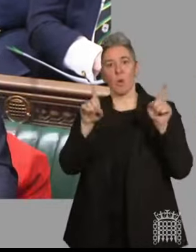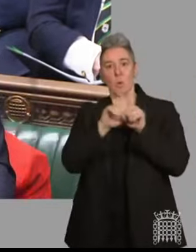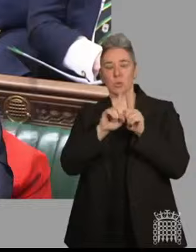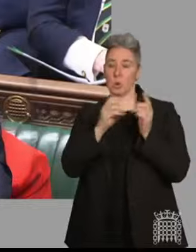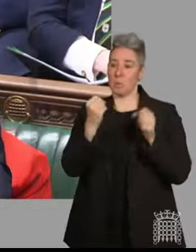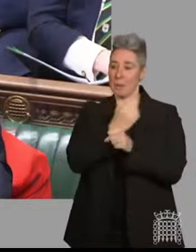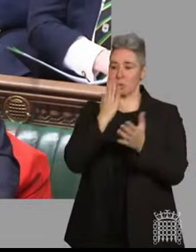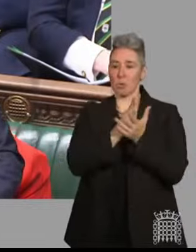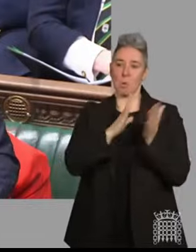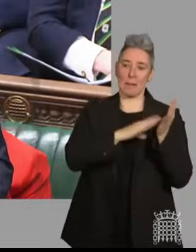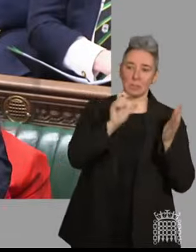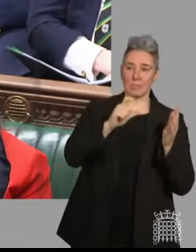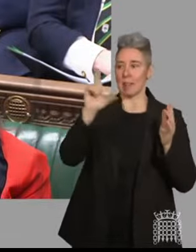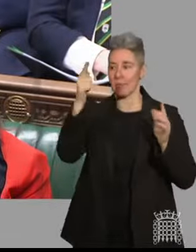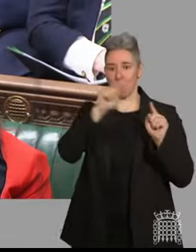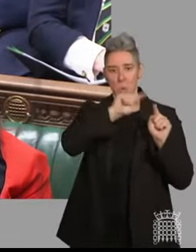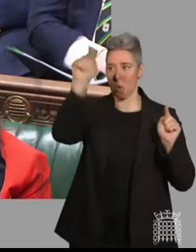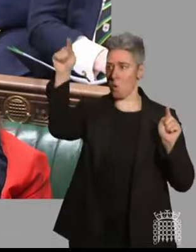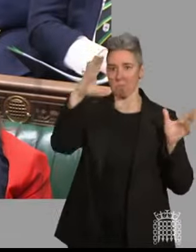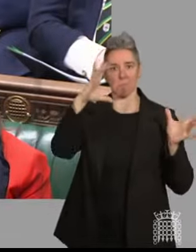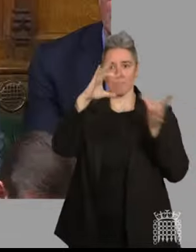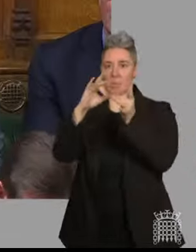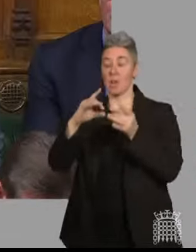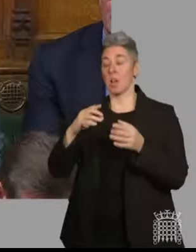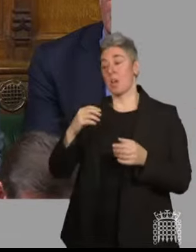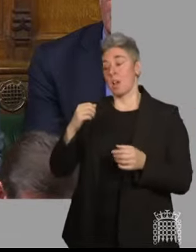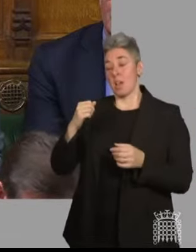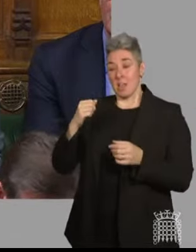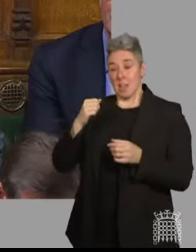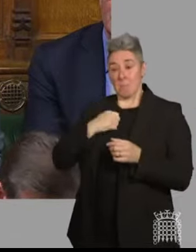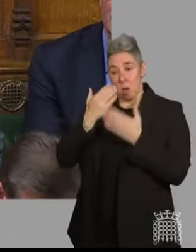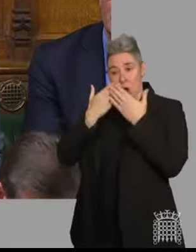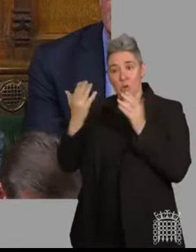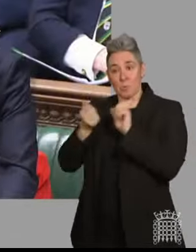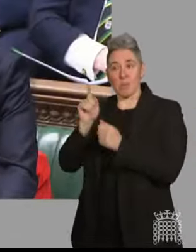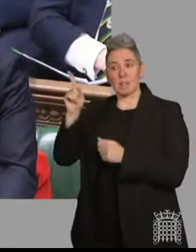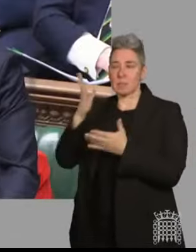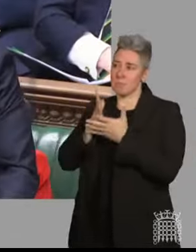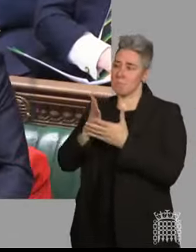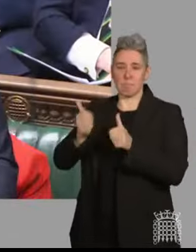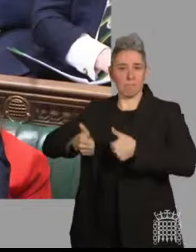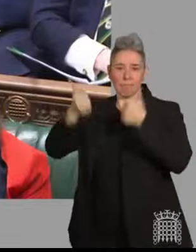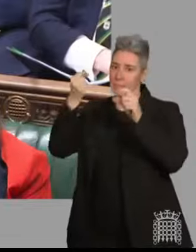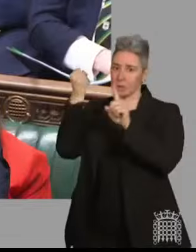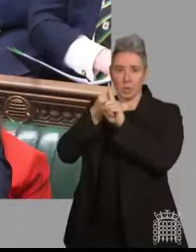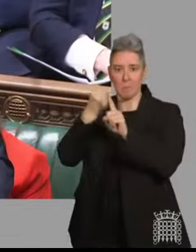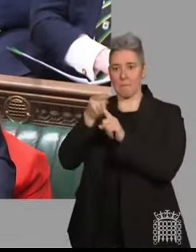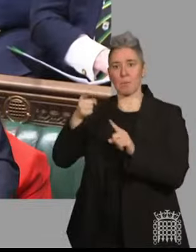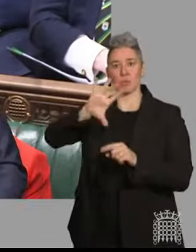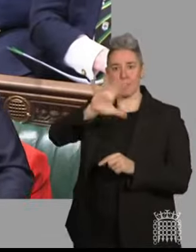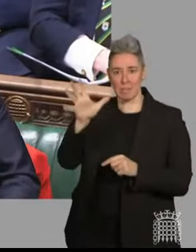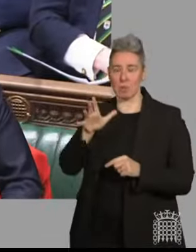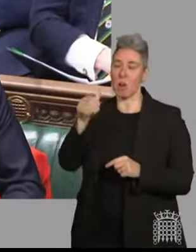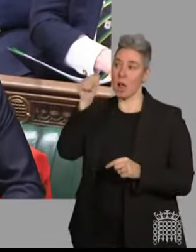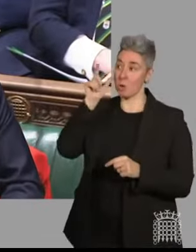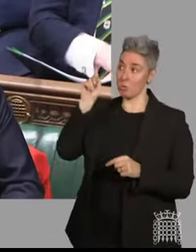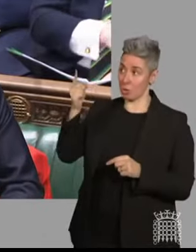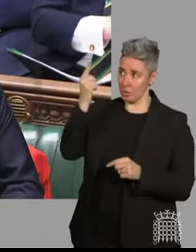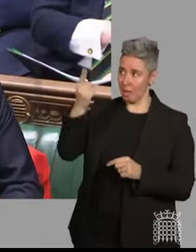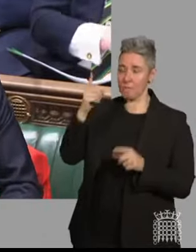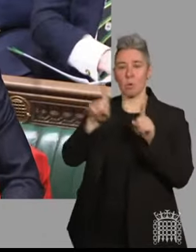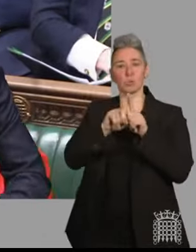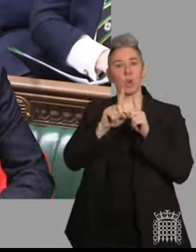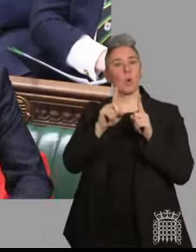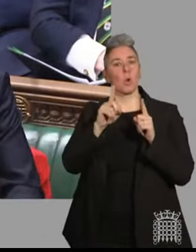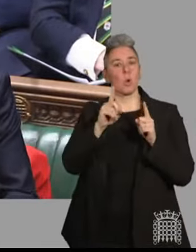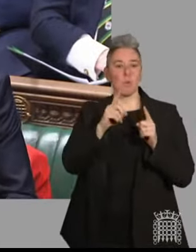champion for the region, and I know that both her and I think the honourable member for Southport discussed Midge Hall Station recently with the Transport